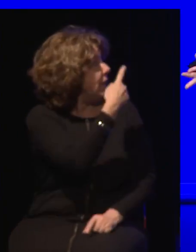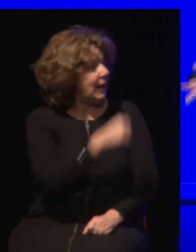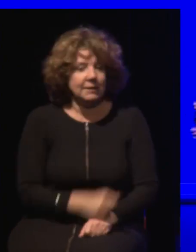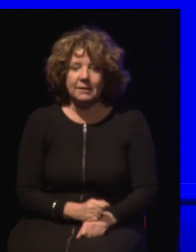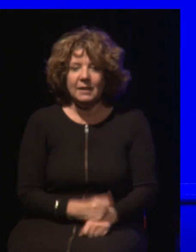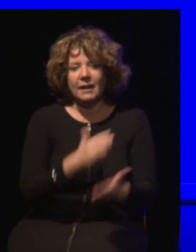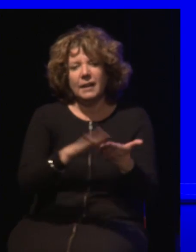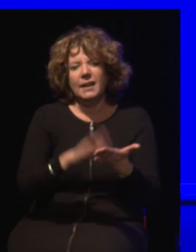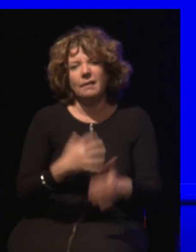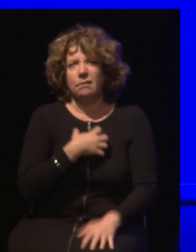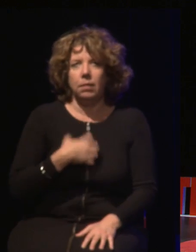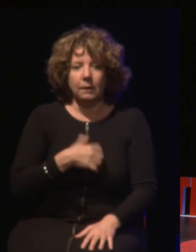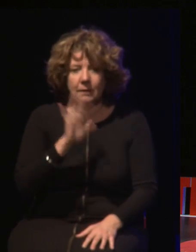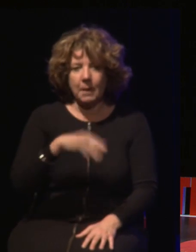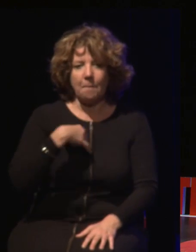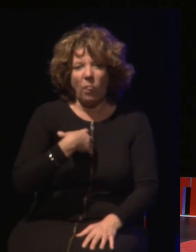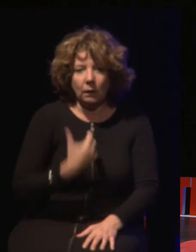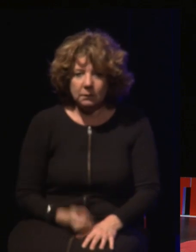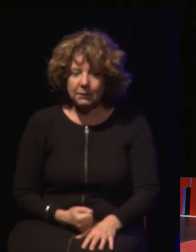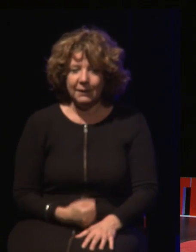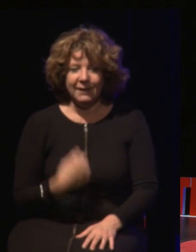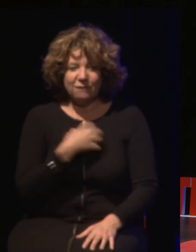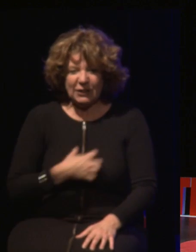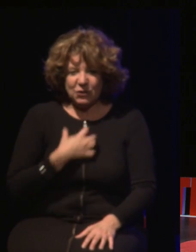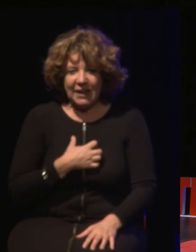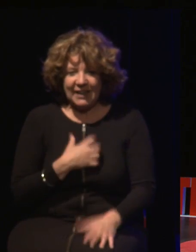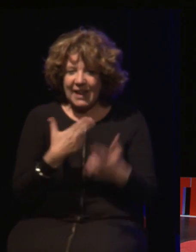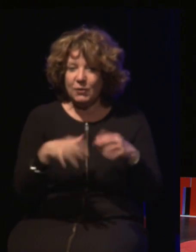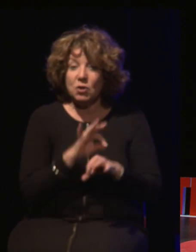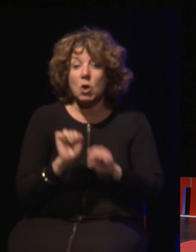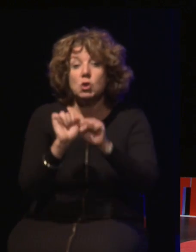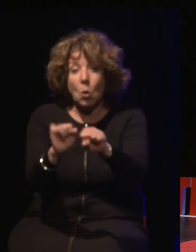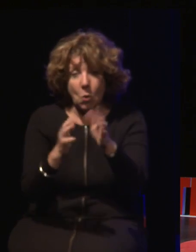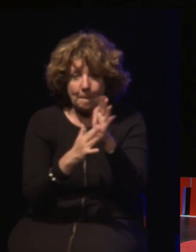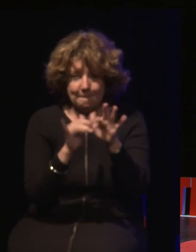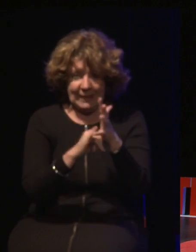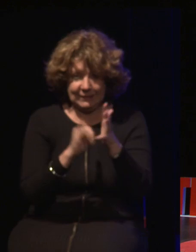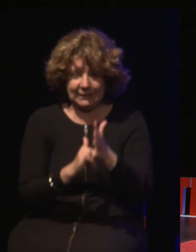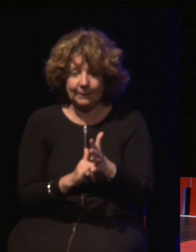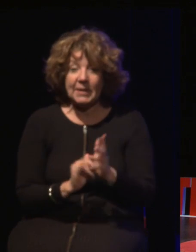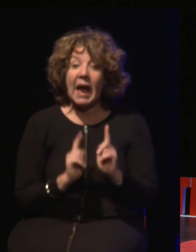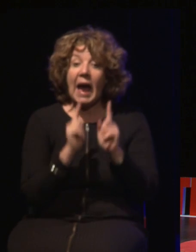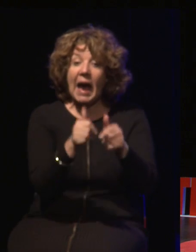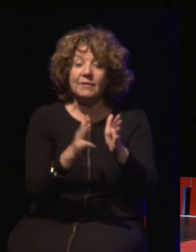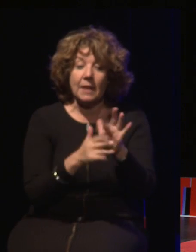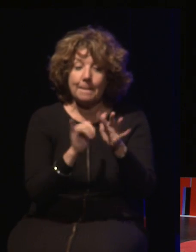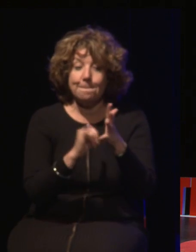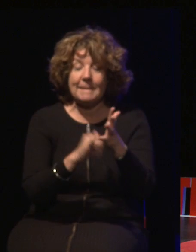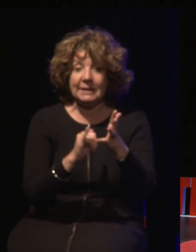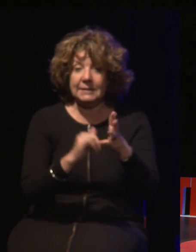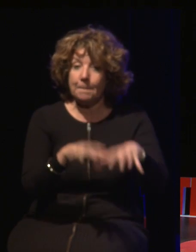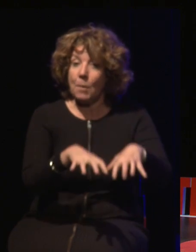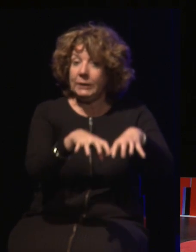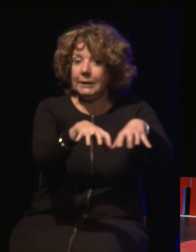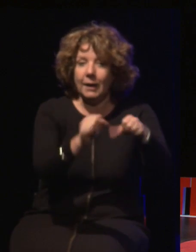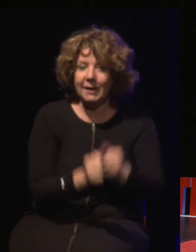cleaning was kind of annoying. It was frustrating, especially if it wasn't your mess. After mess monsters, cleaning was